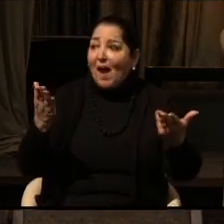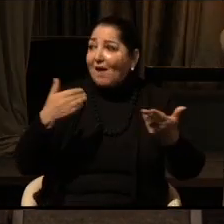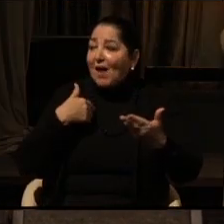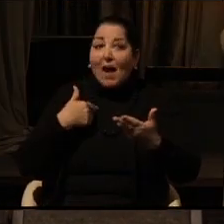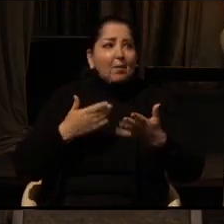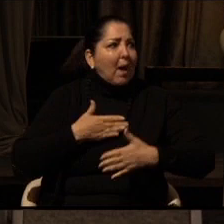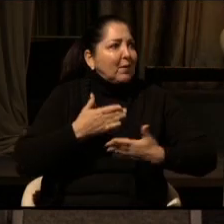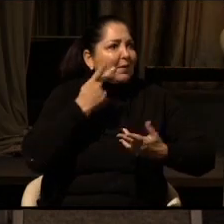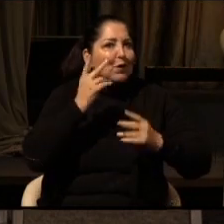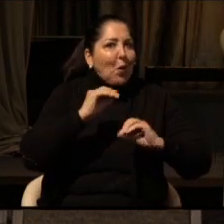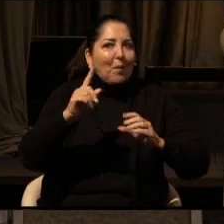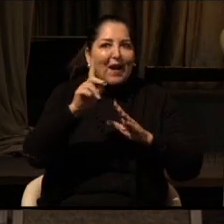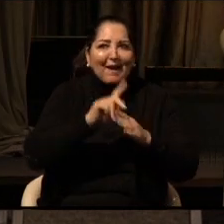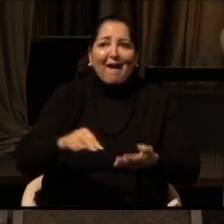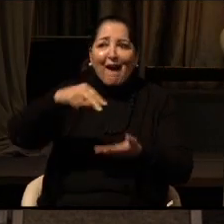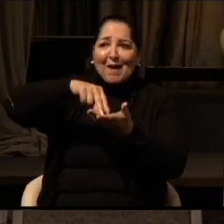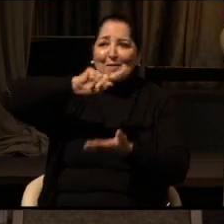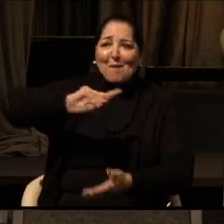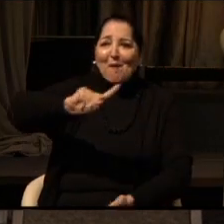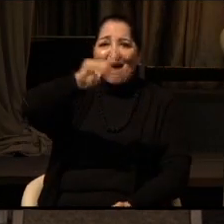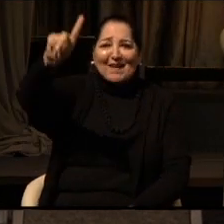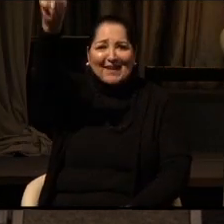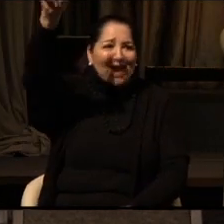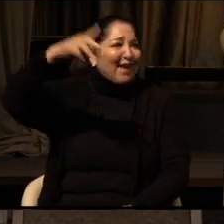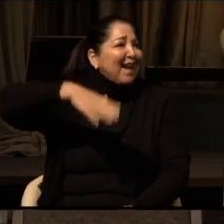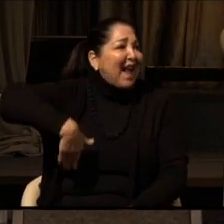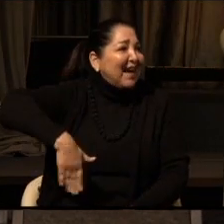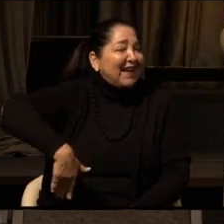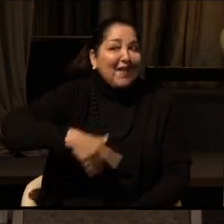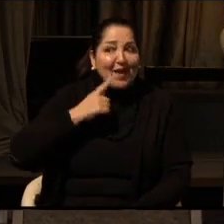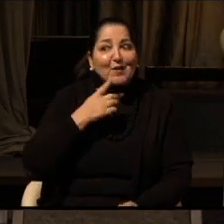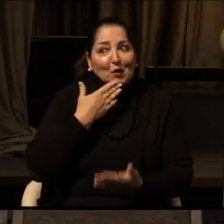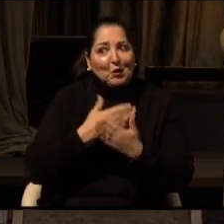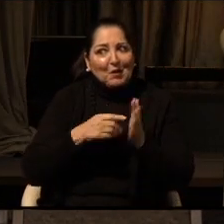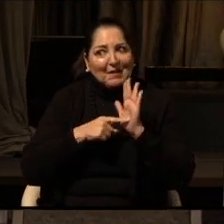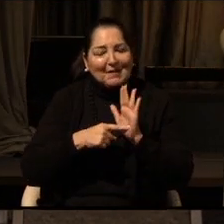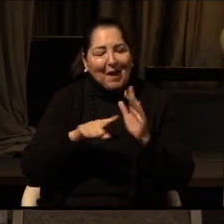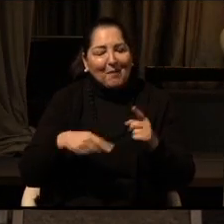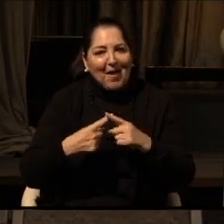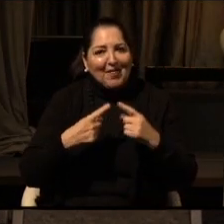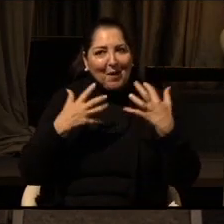yet. So that's always a good sign when the audience doesn't leave.